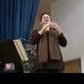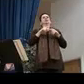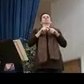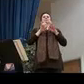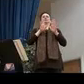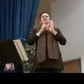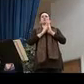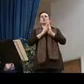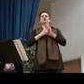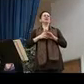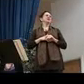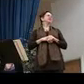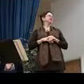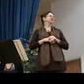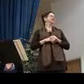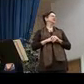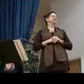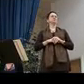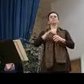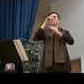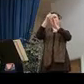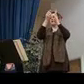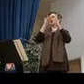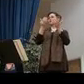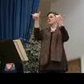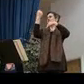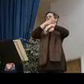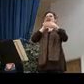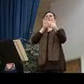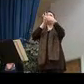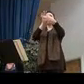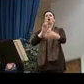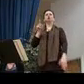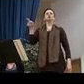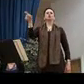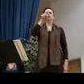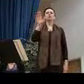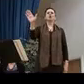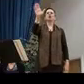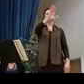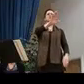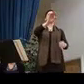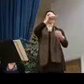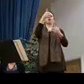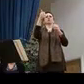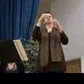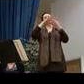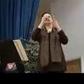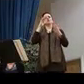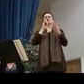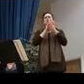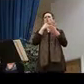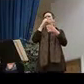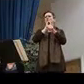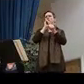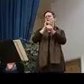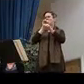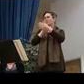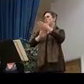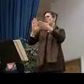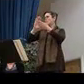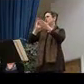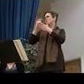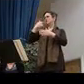Graduates, this day belongs to you and your fellow students. Those of you who work at the college, who work at the college have